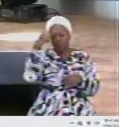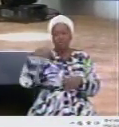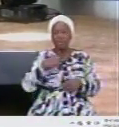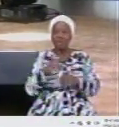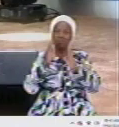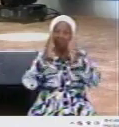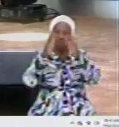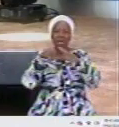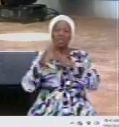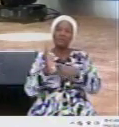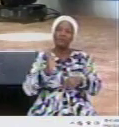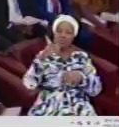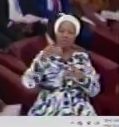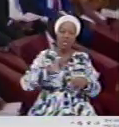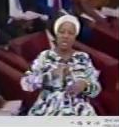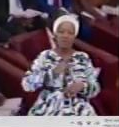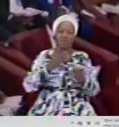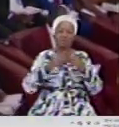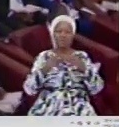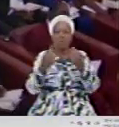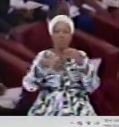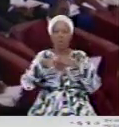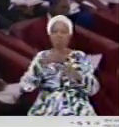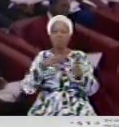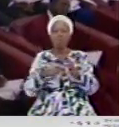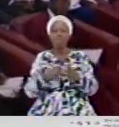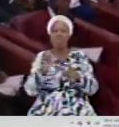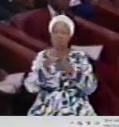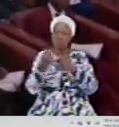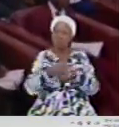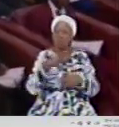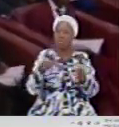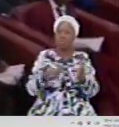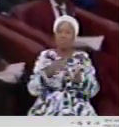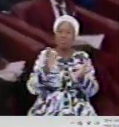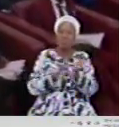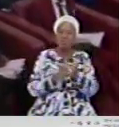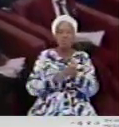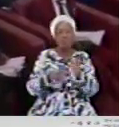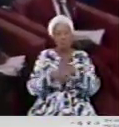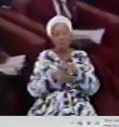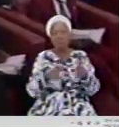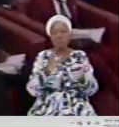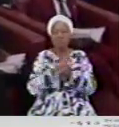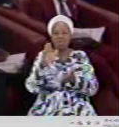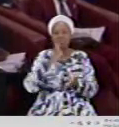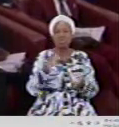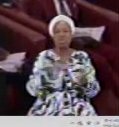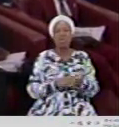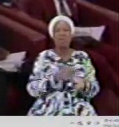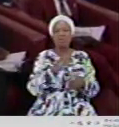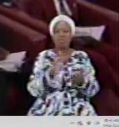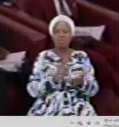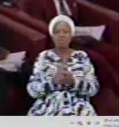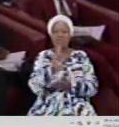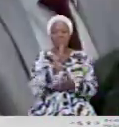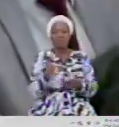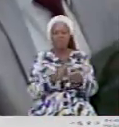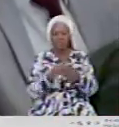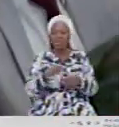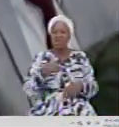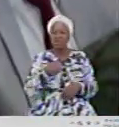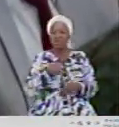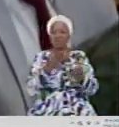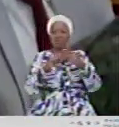want to come out of this institution, school, primary, secondary, tertiary, university, college. I want to come out of